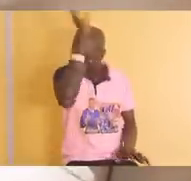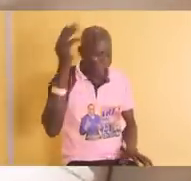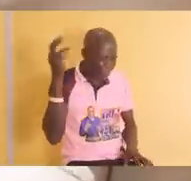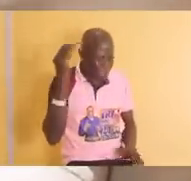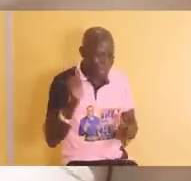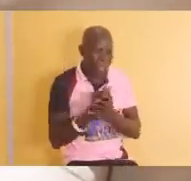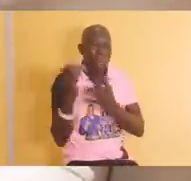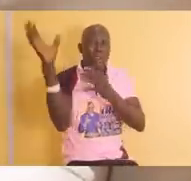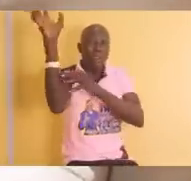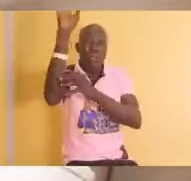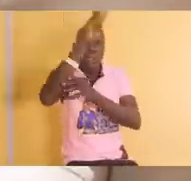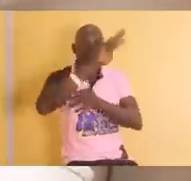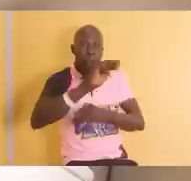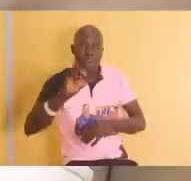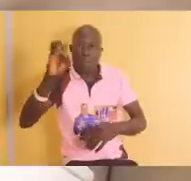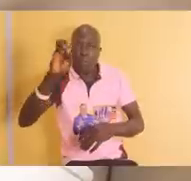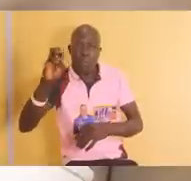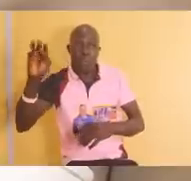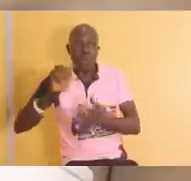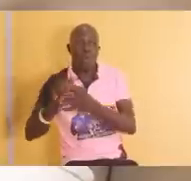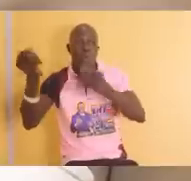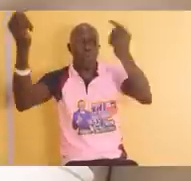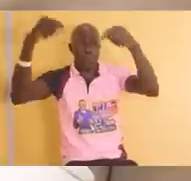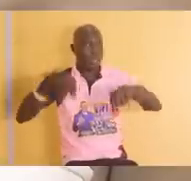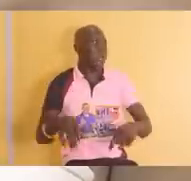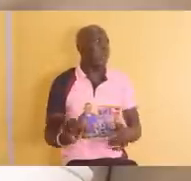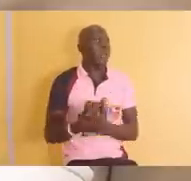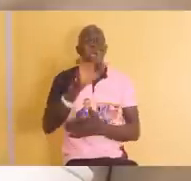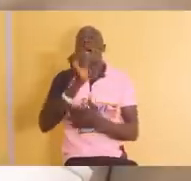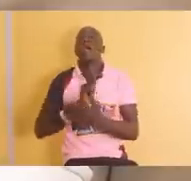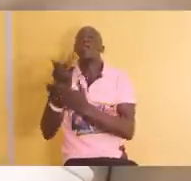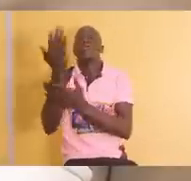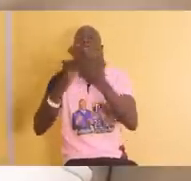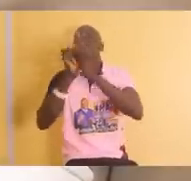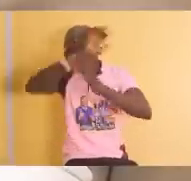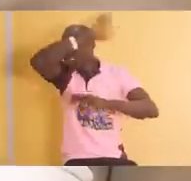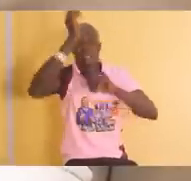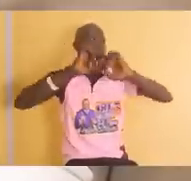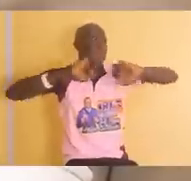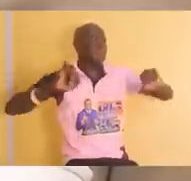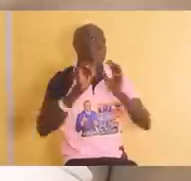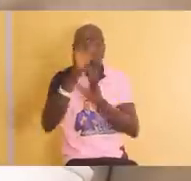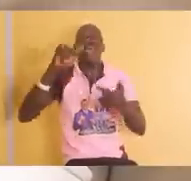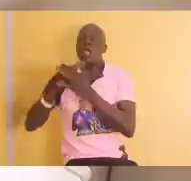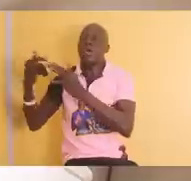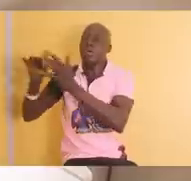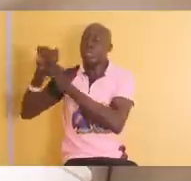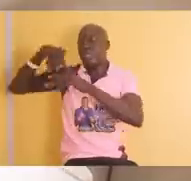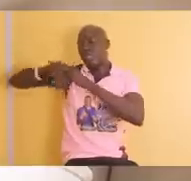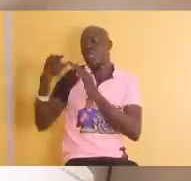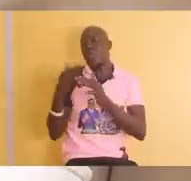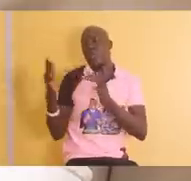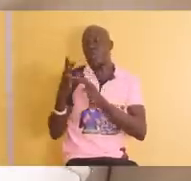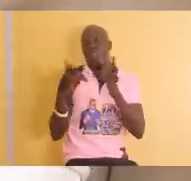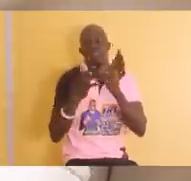ja mo me gbori pe orun ja mo awo sopo fayari evo arakanda